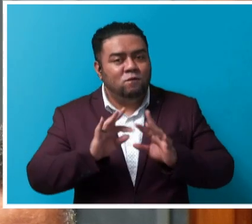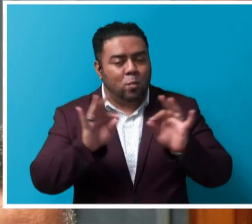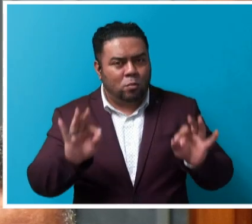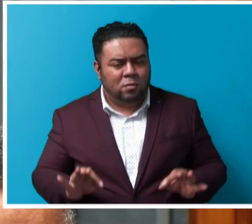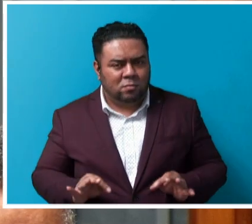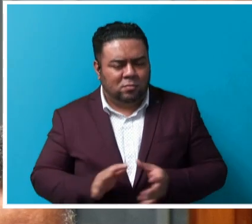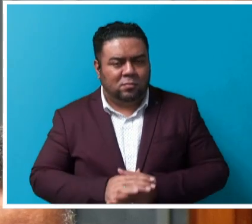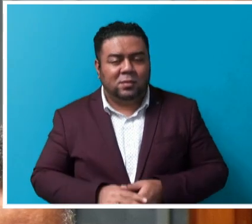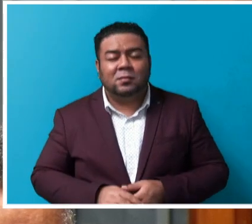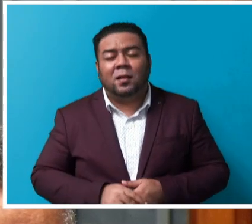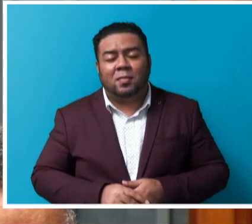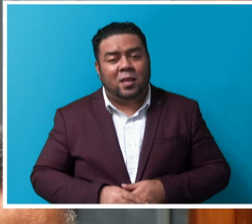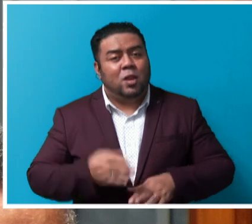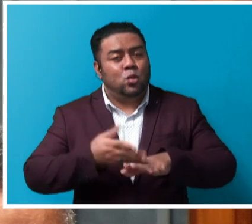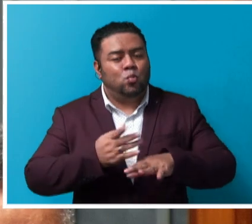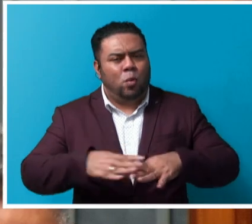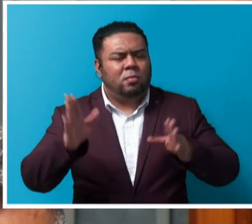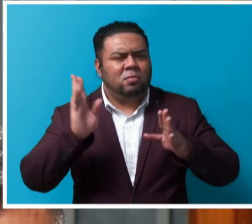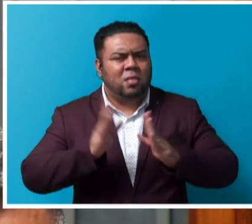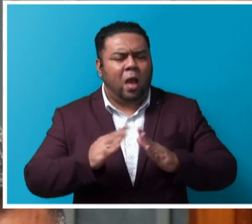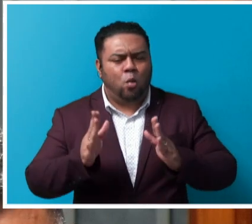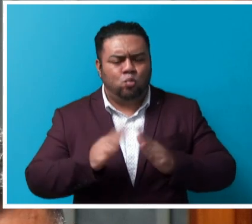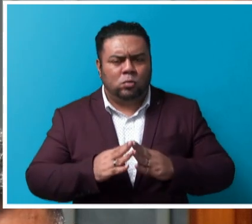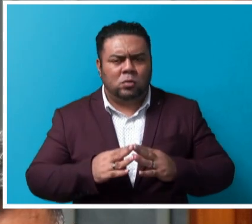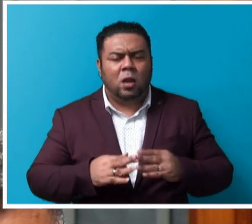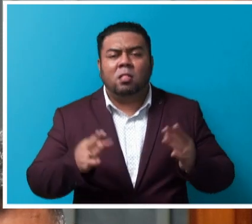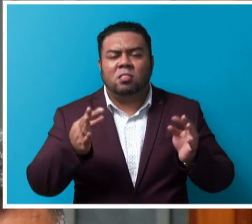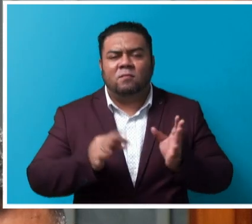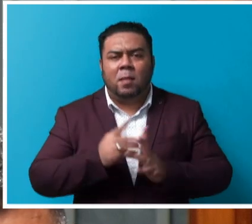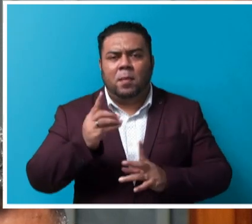Town Development Program is a crucial step forward